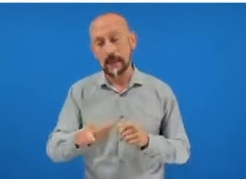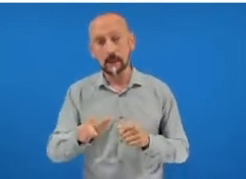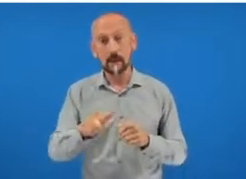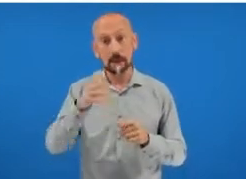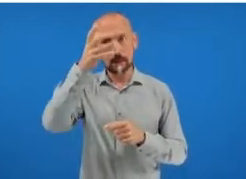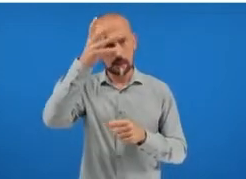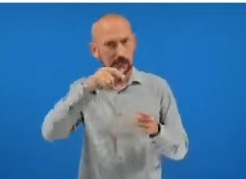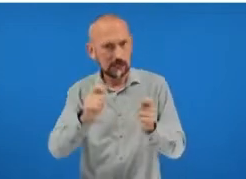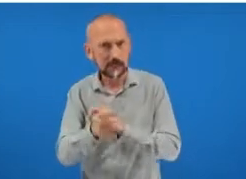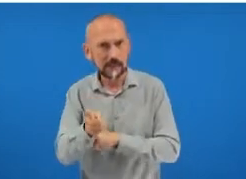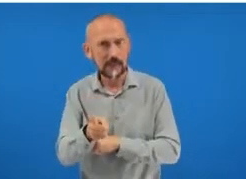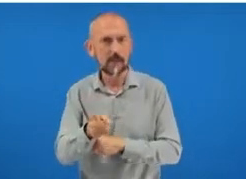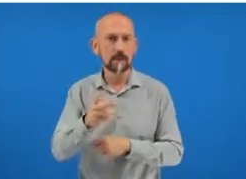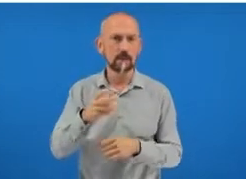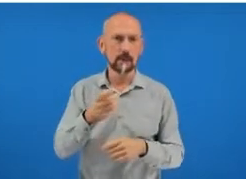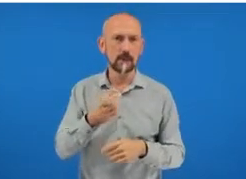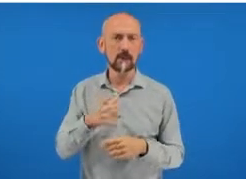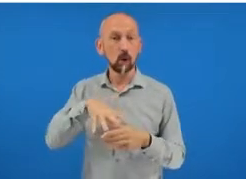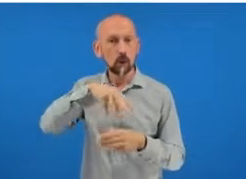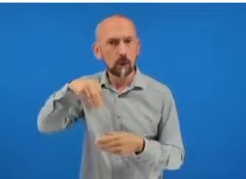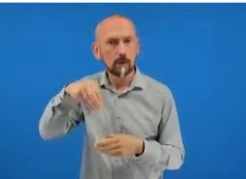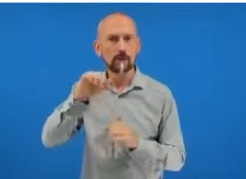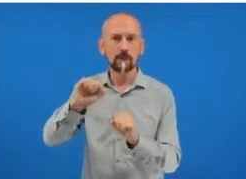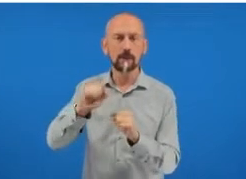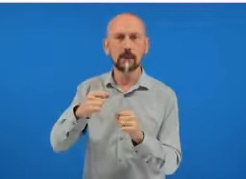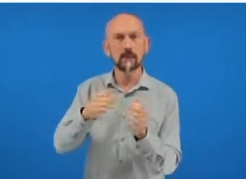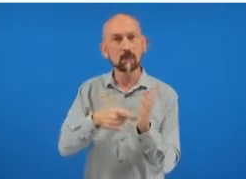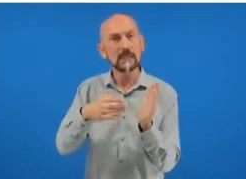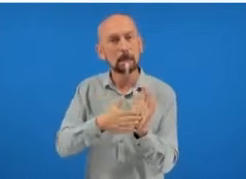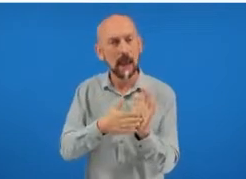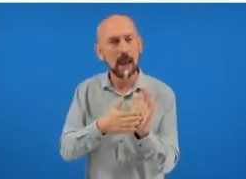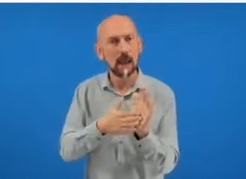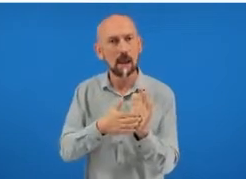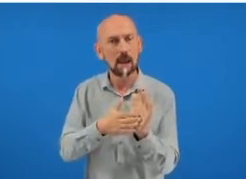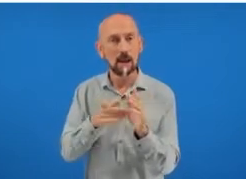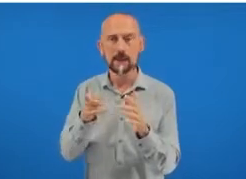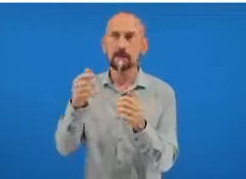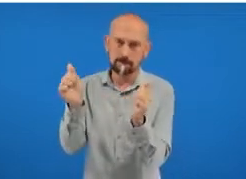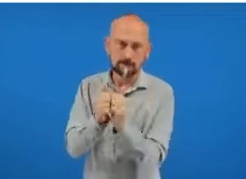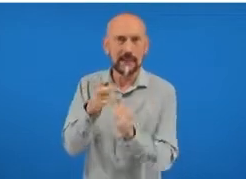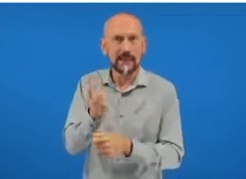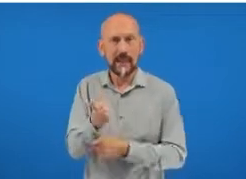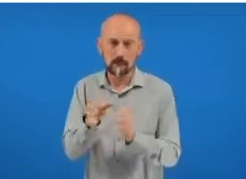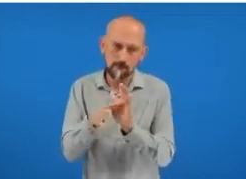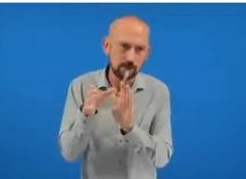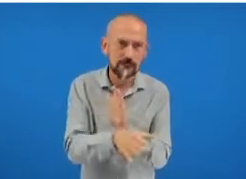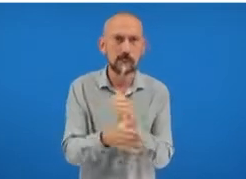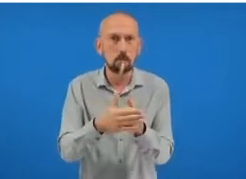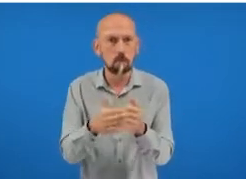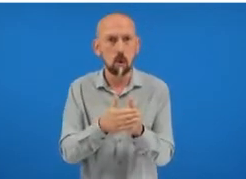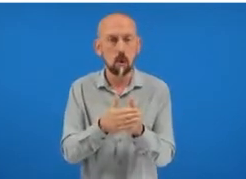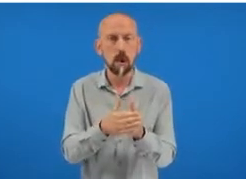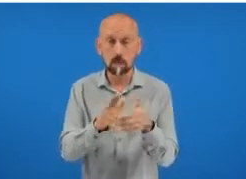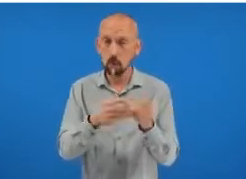under Theresa May, the government again invested to further expand the services. They could see that it was continuing to get